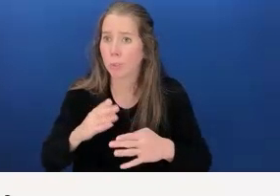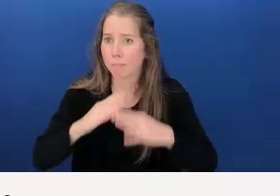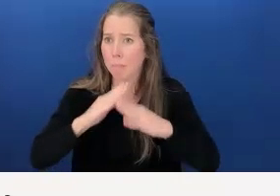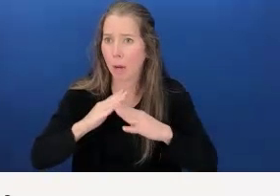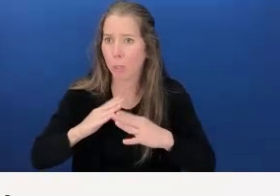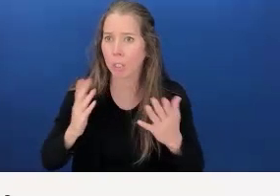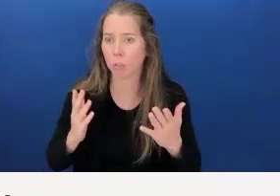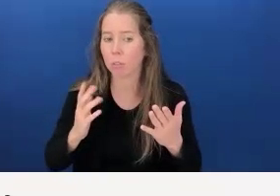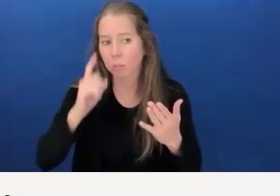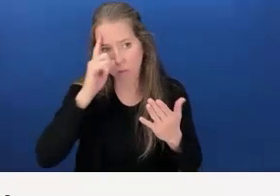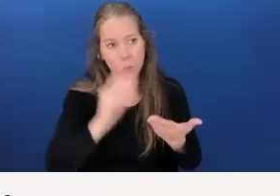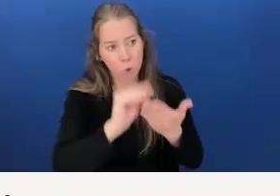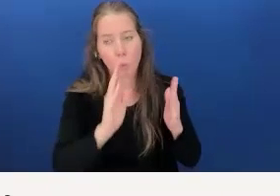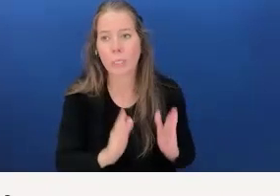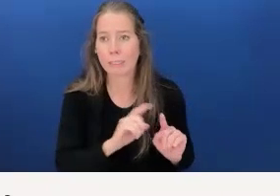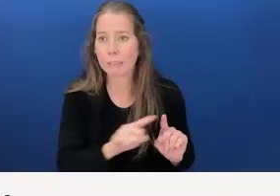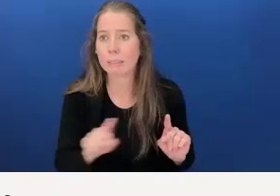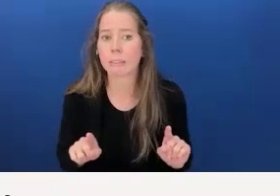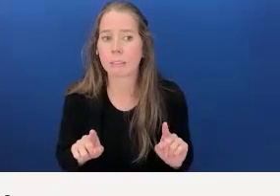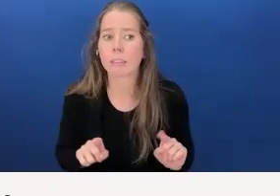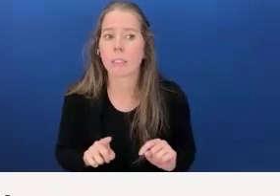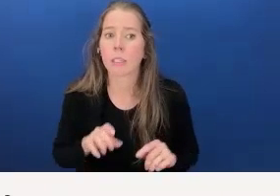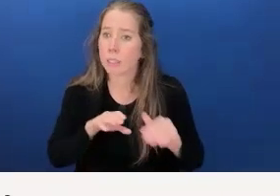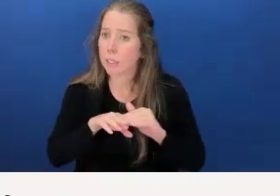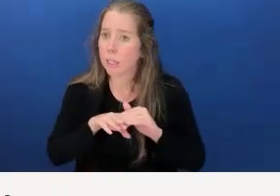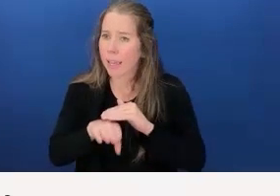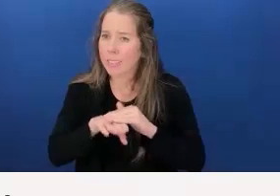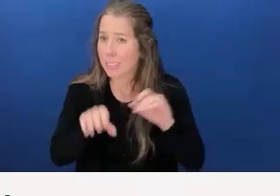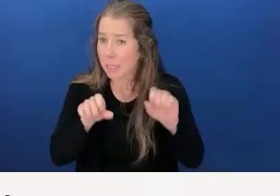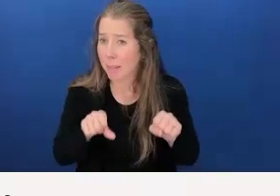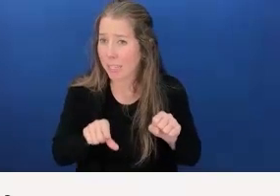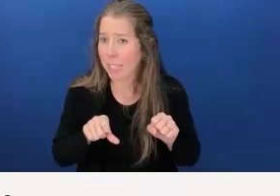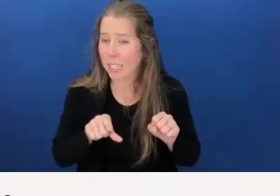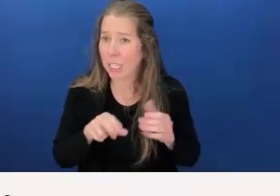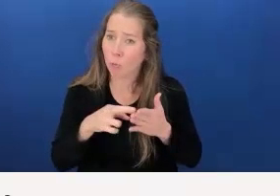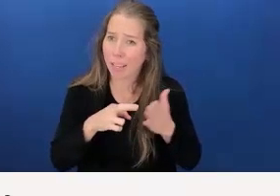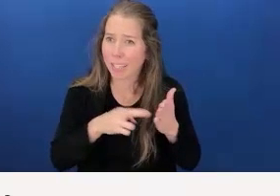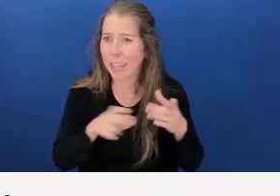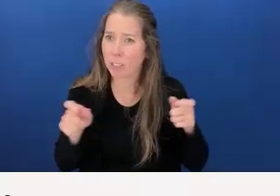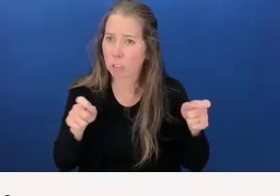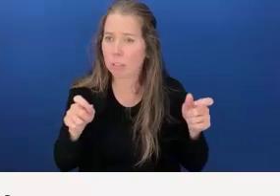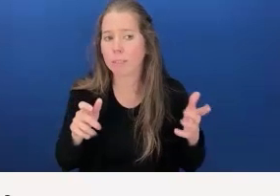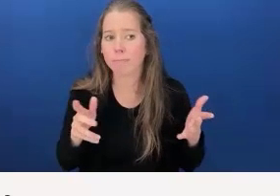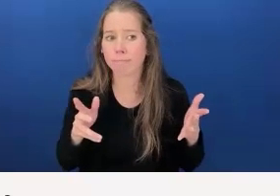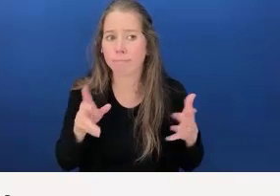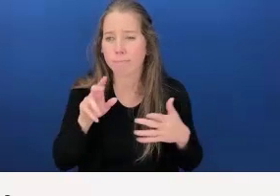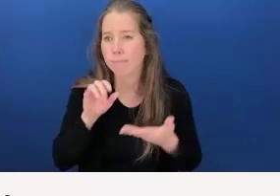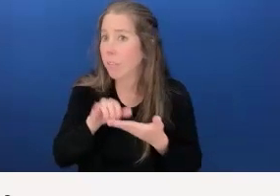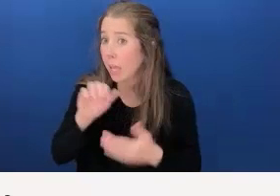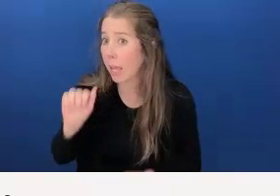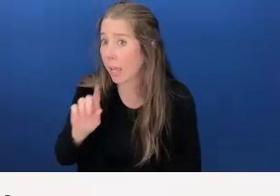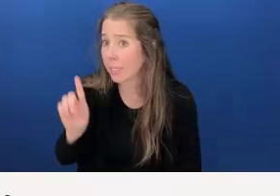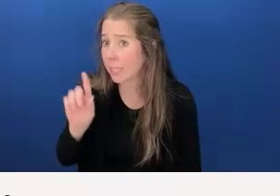for students. Now, the accessibility regulations, the